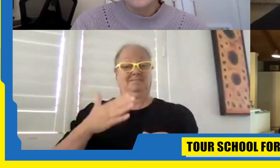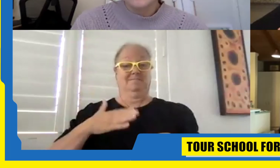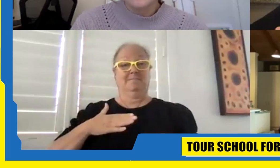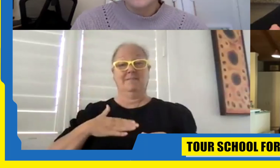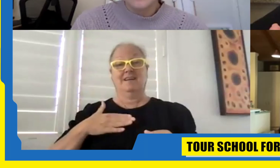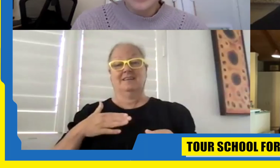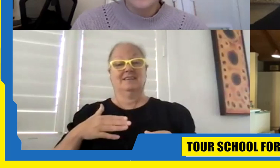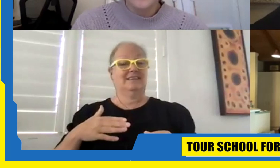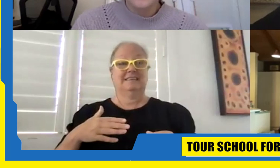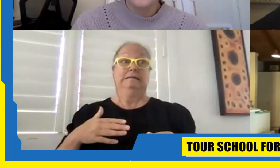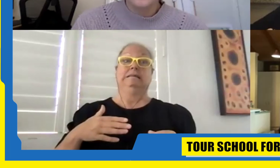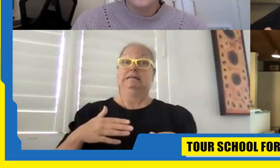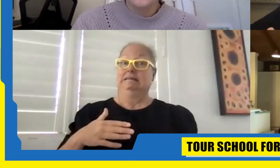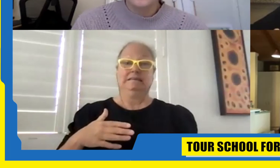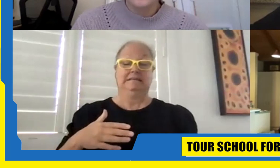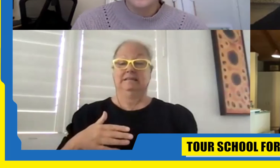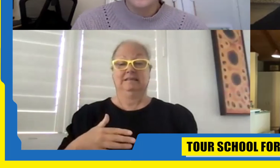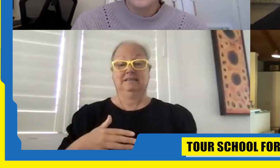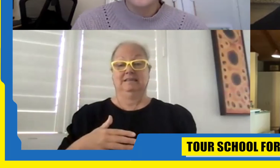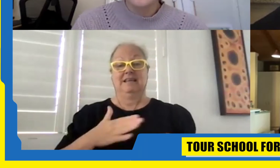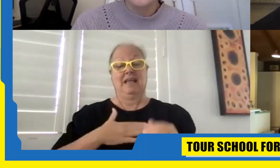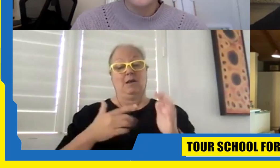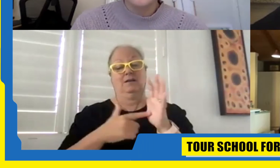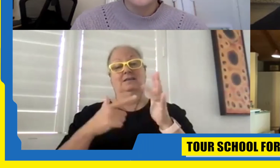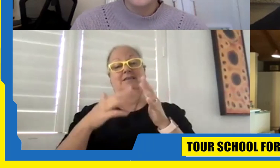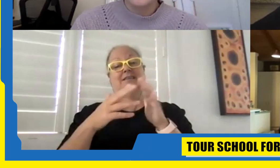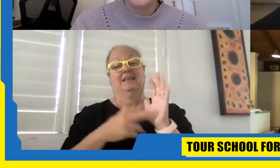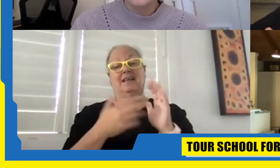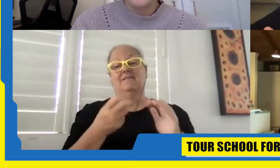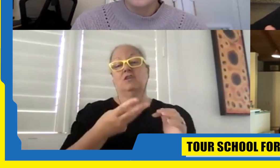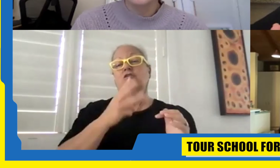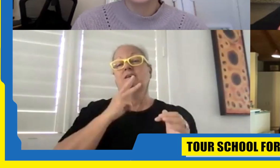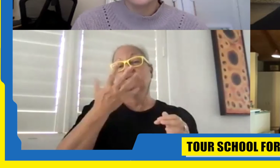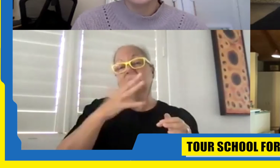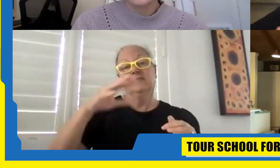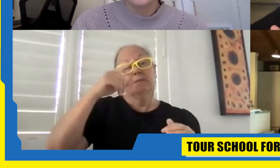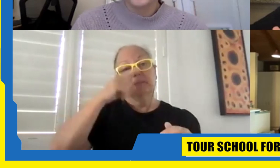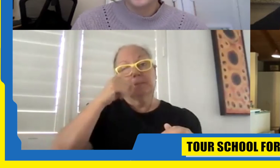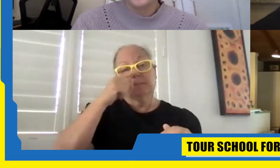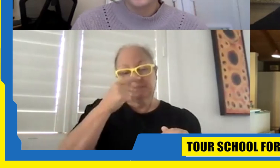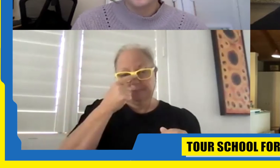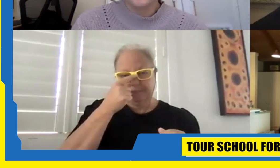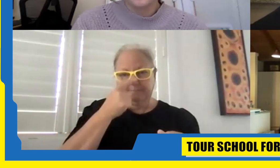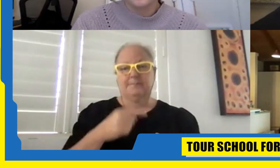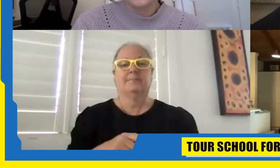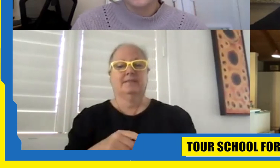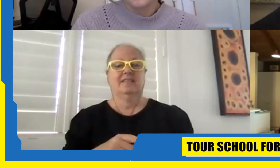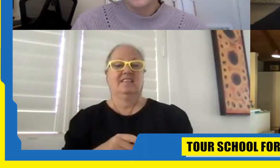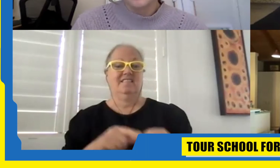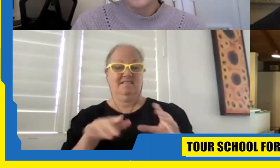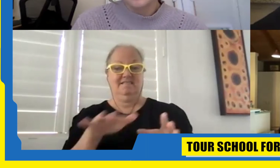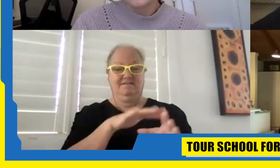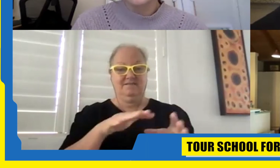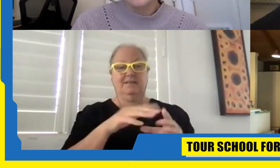quite freaky, because our township has 350 people in it, and aside from that, our